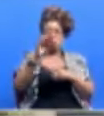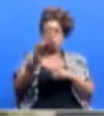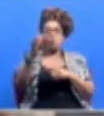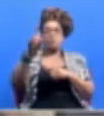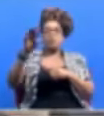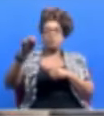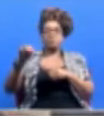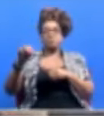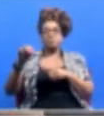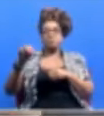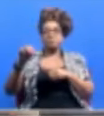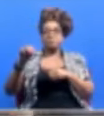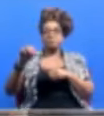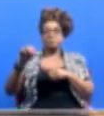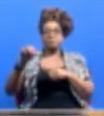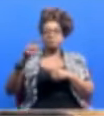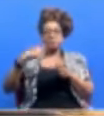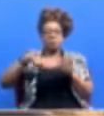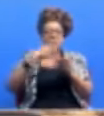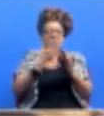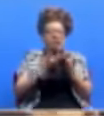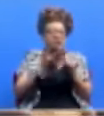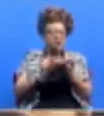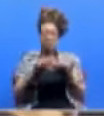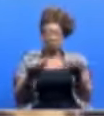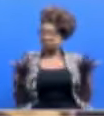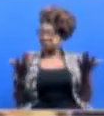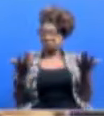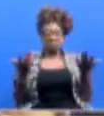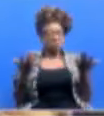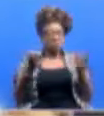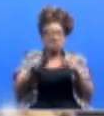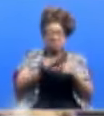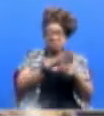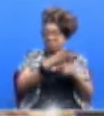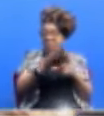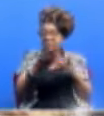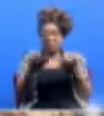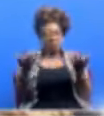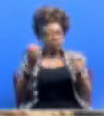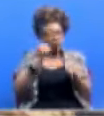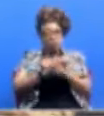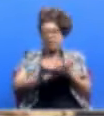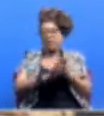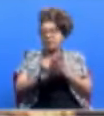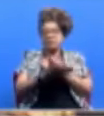ODM. Hatuombi, haturai, hatufanyi jambo lolote.